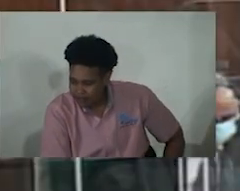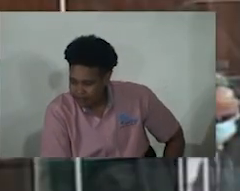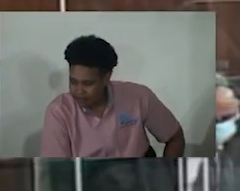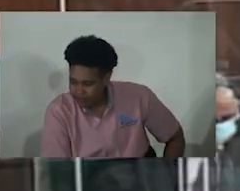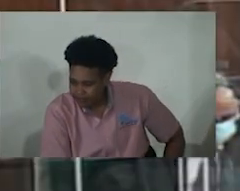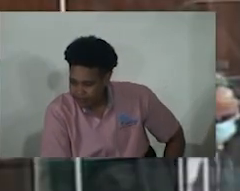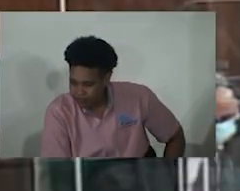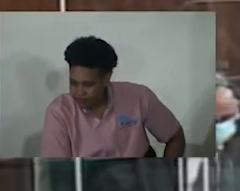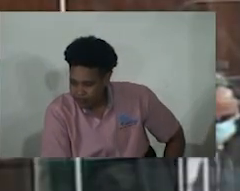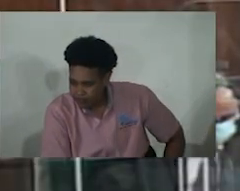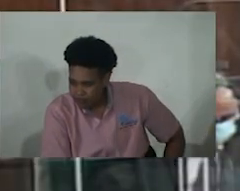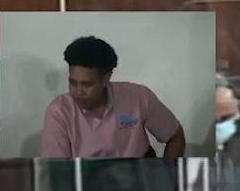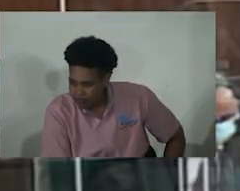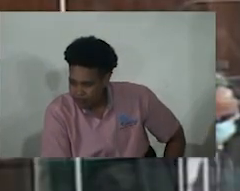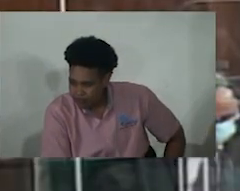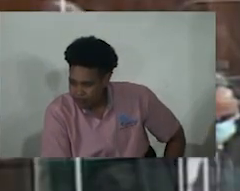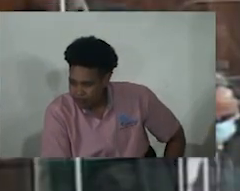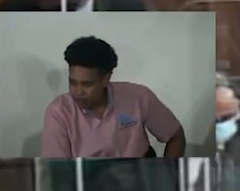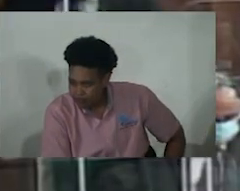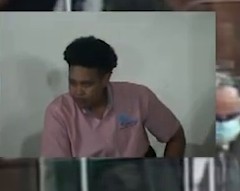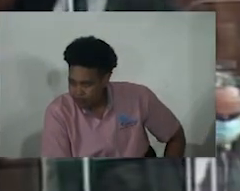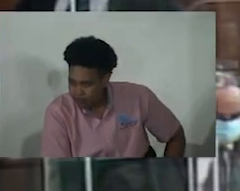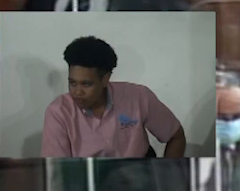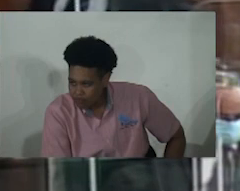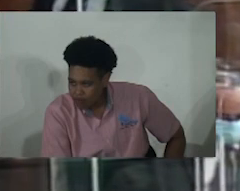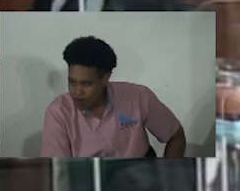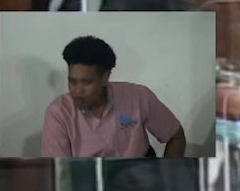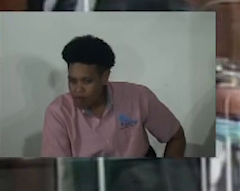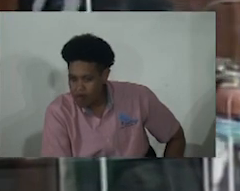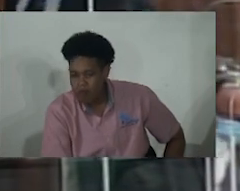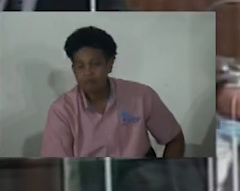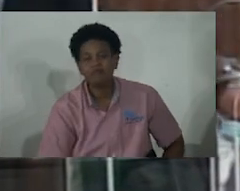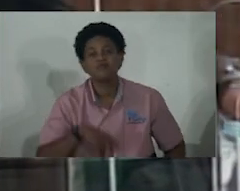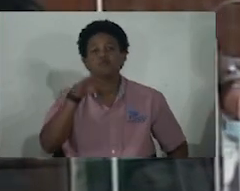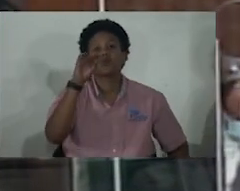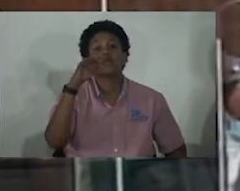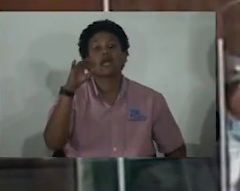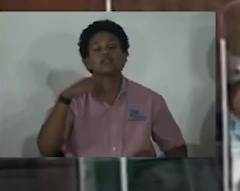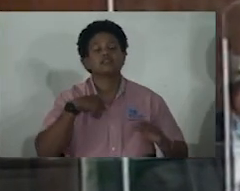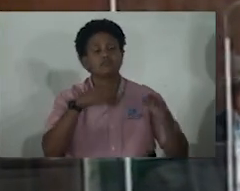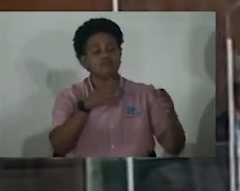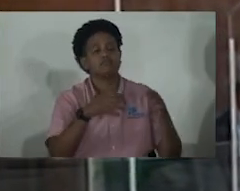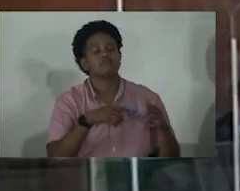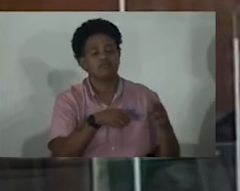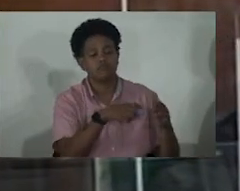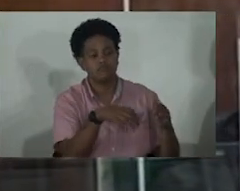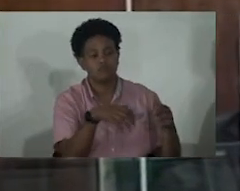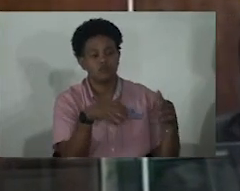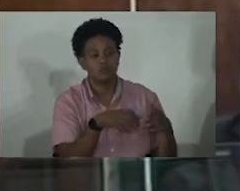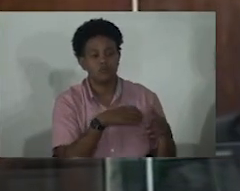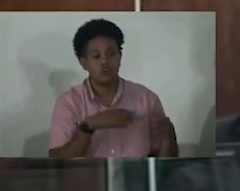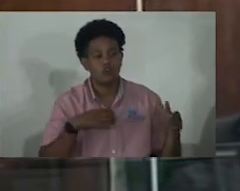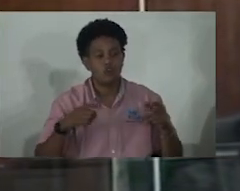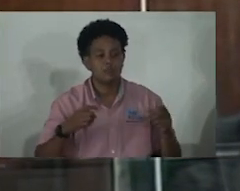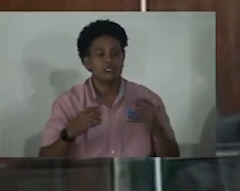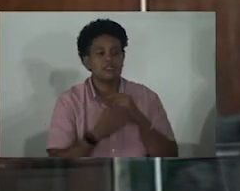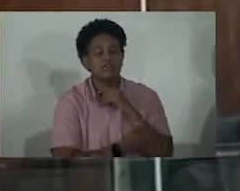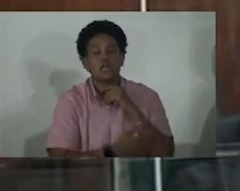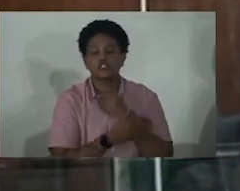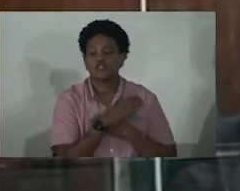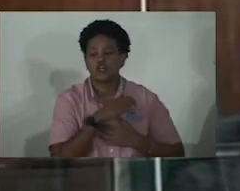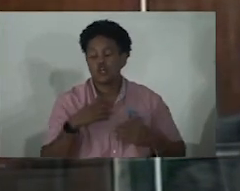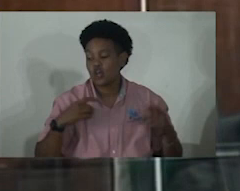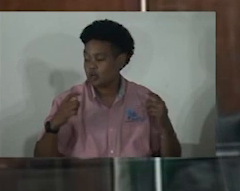2019, I empaneled a commission, the National